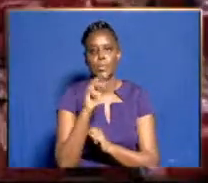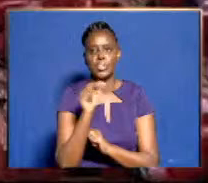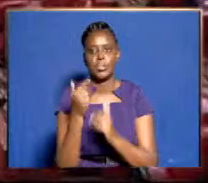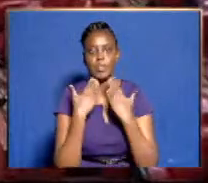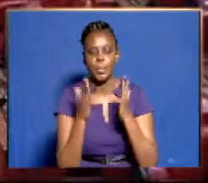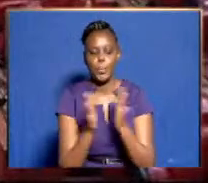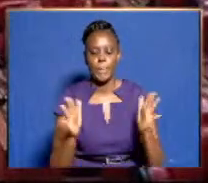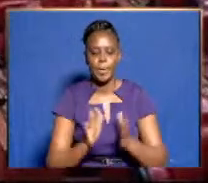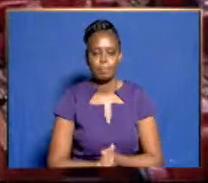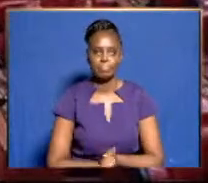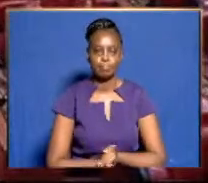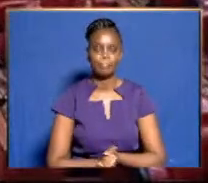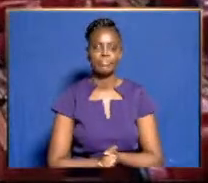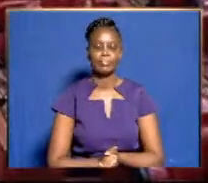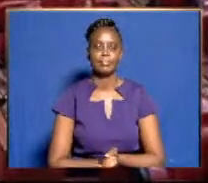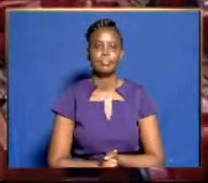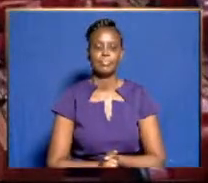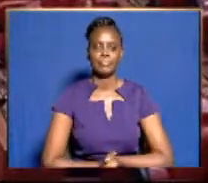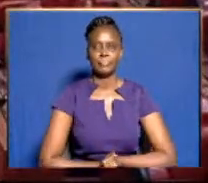much.